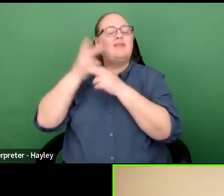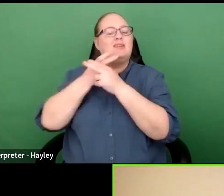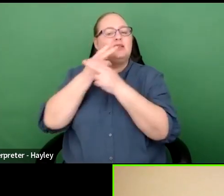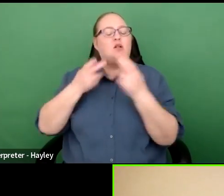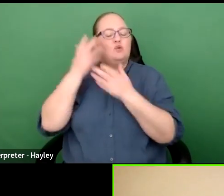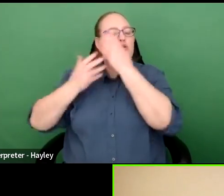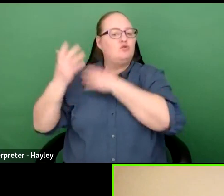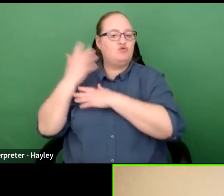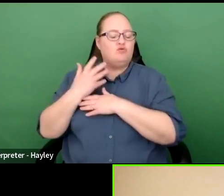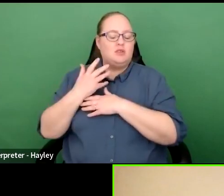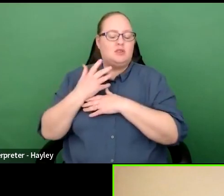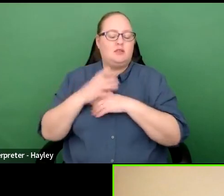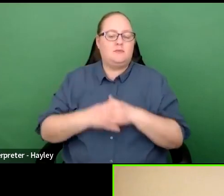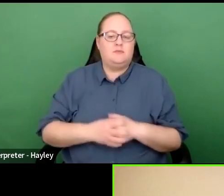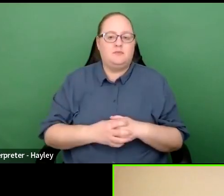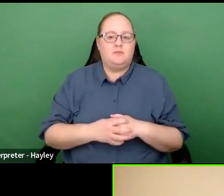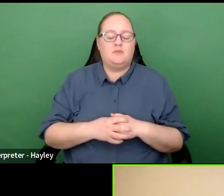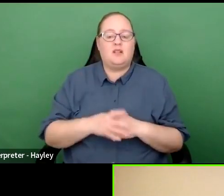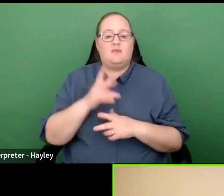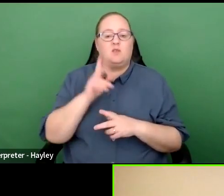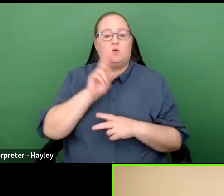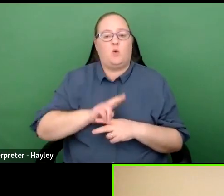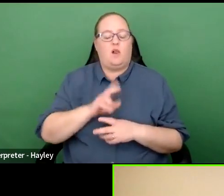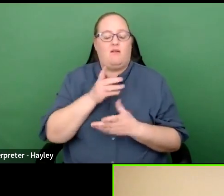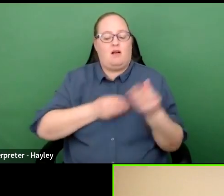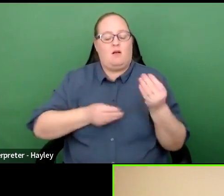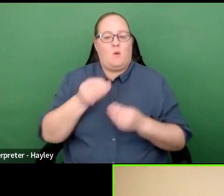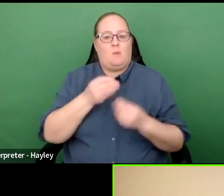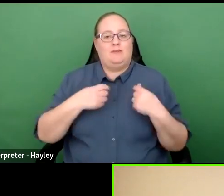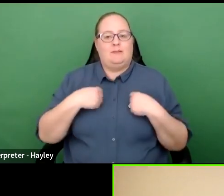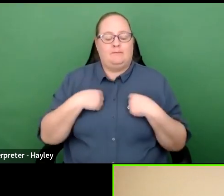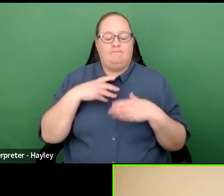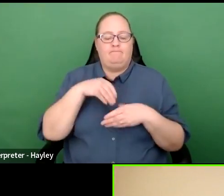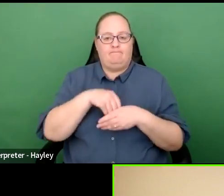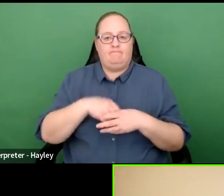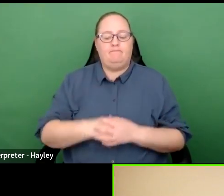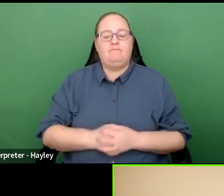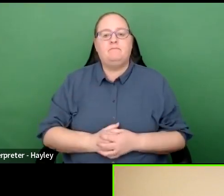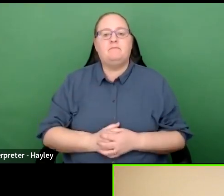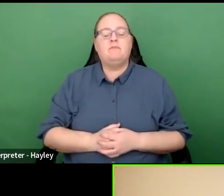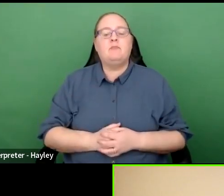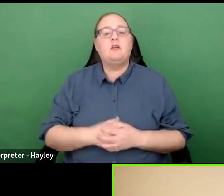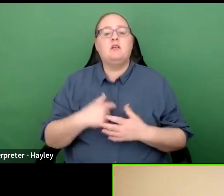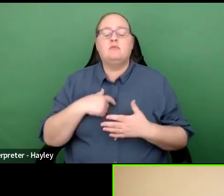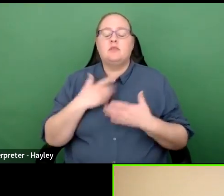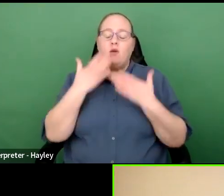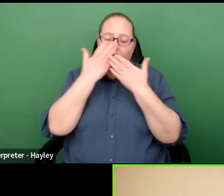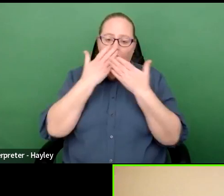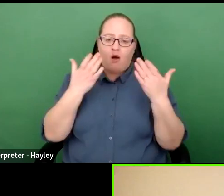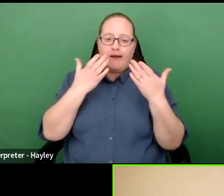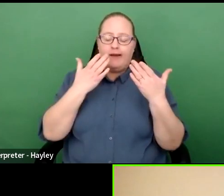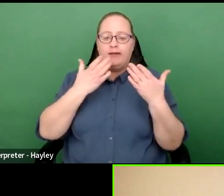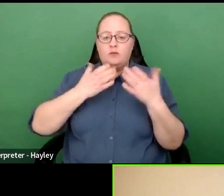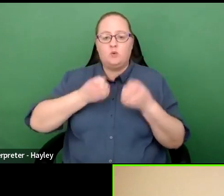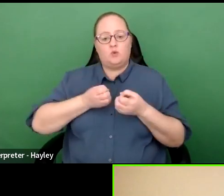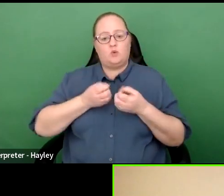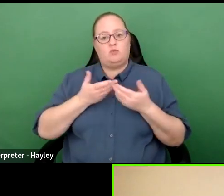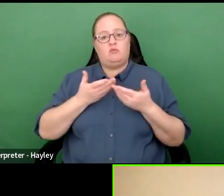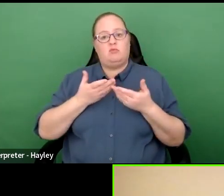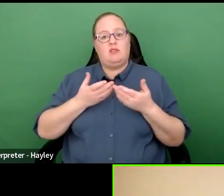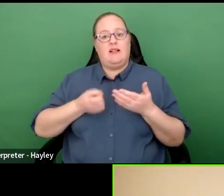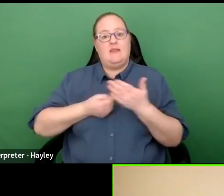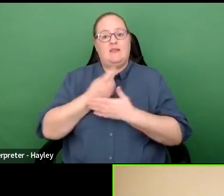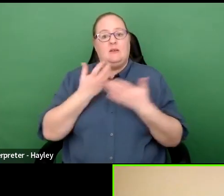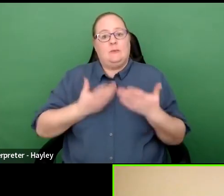Economics. And it's a great pleasure and honor for me to open this event to introduce my colleague and